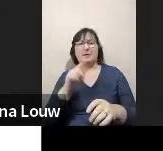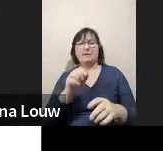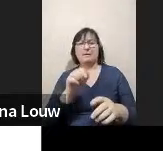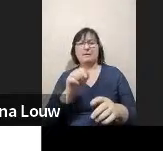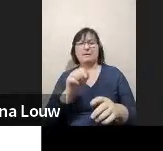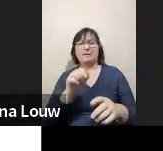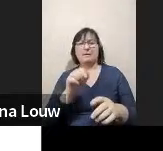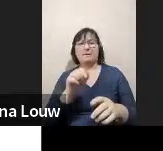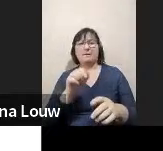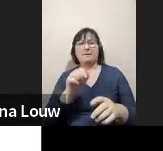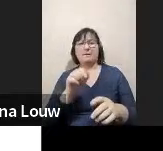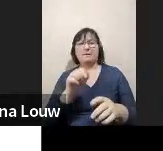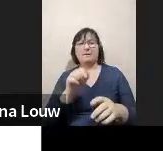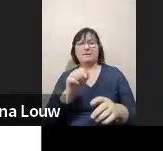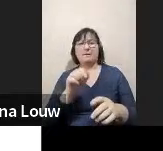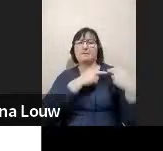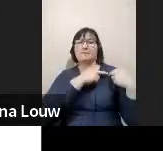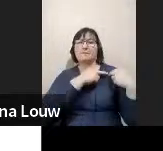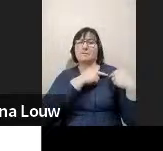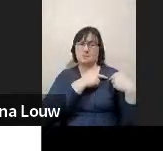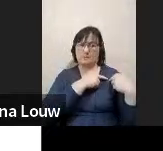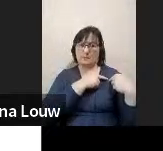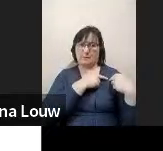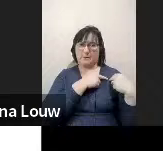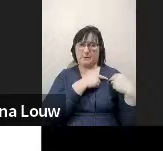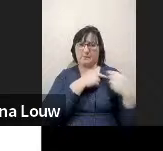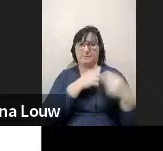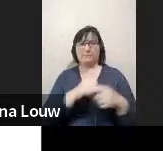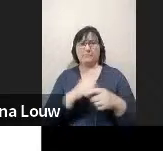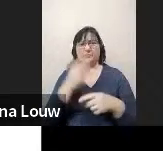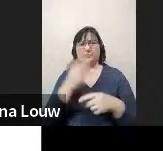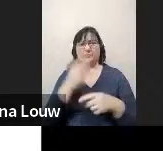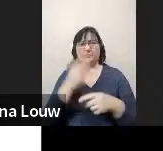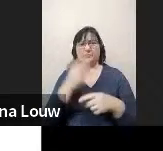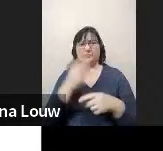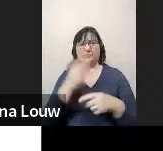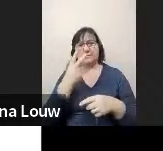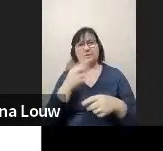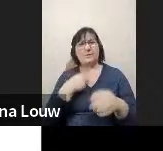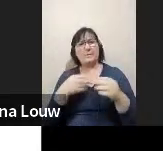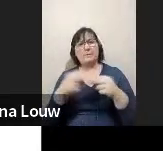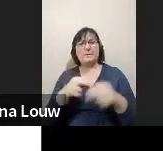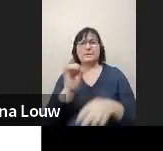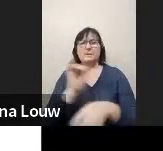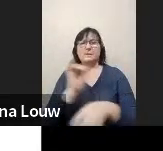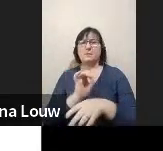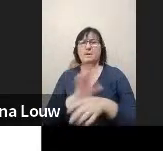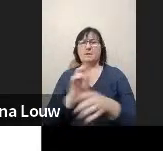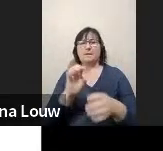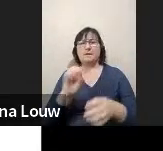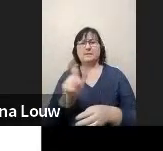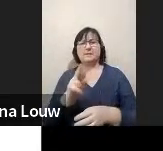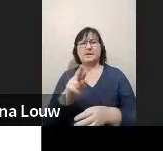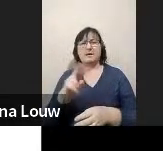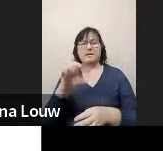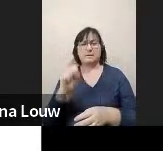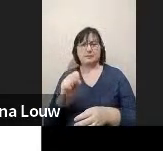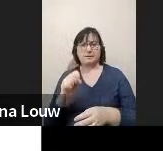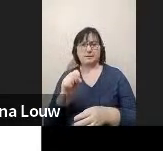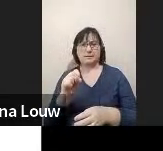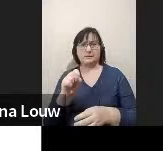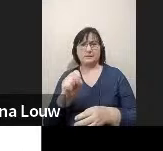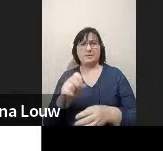decisively. Our vision is to build a smart, modern SARS with unquestionable integrity that is trusted and admired by